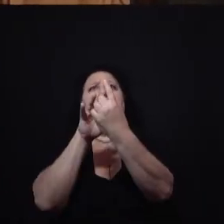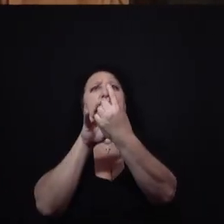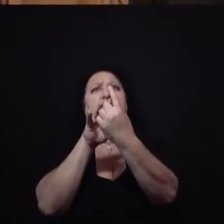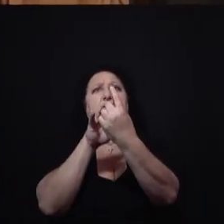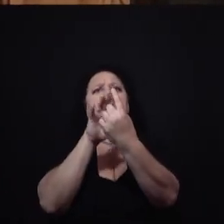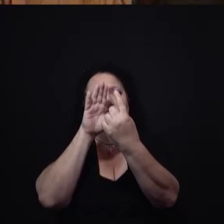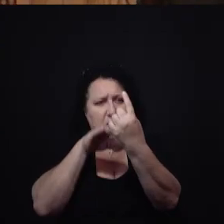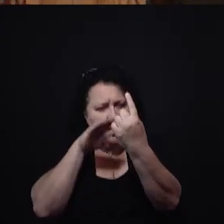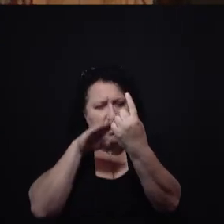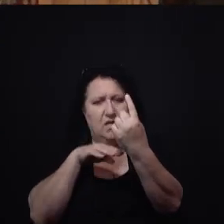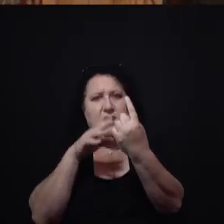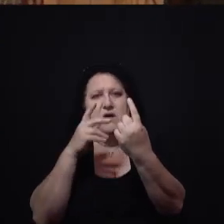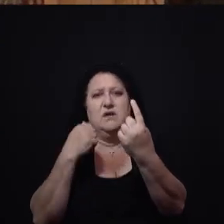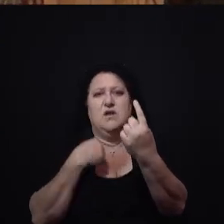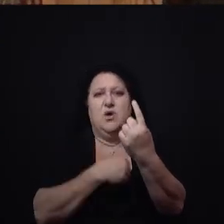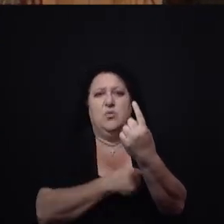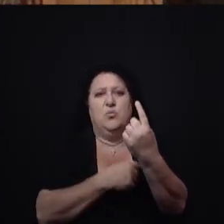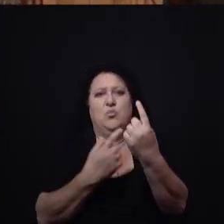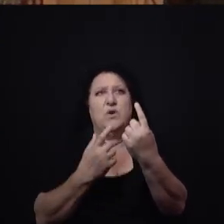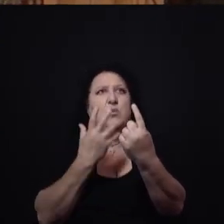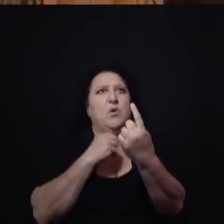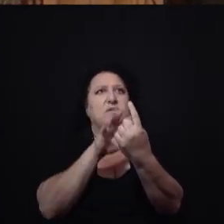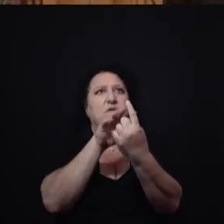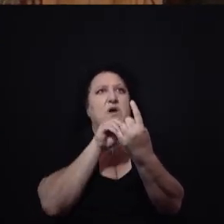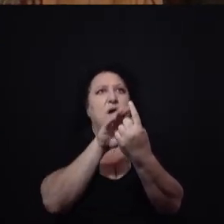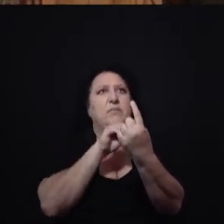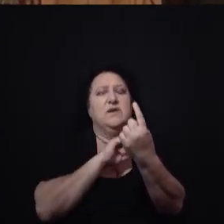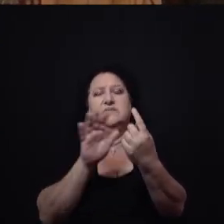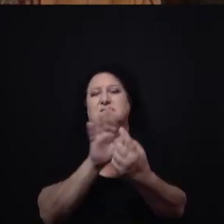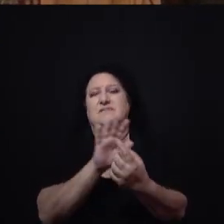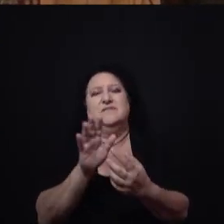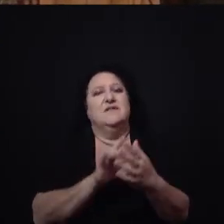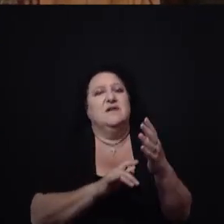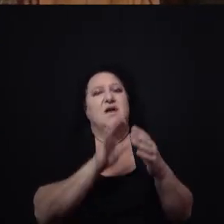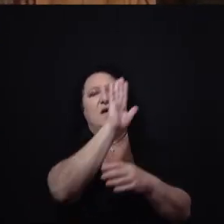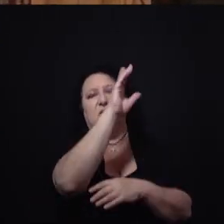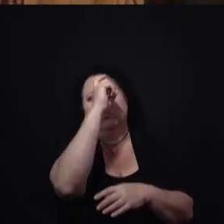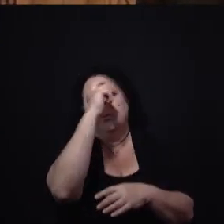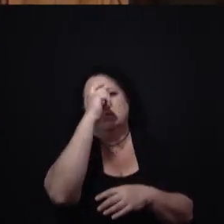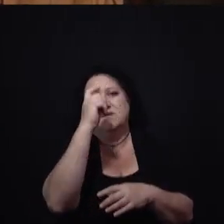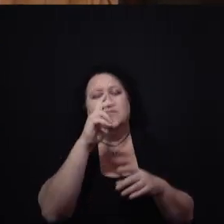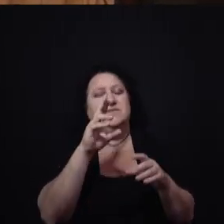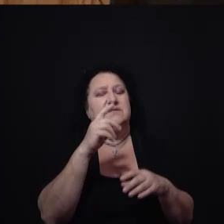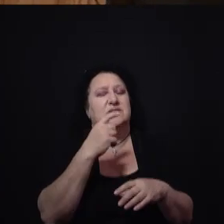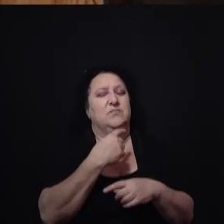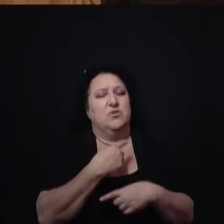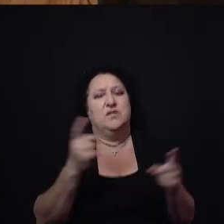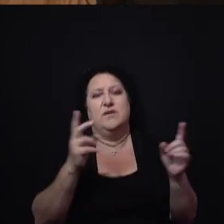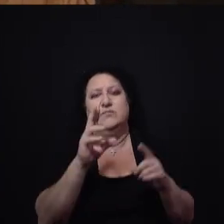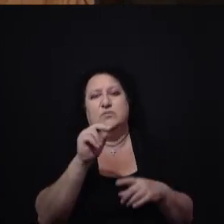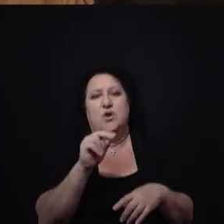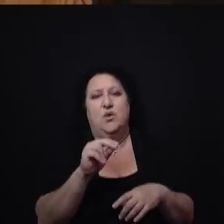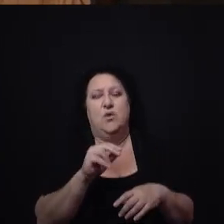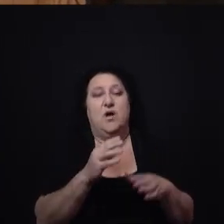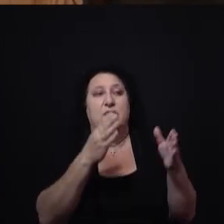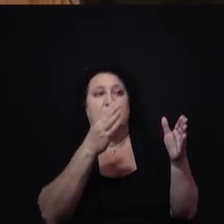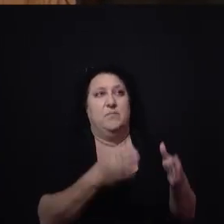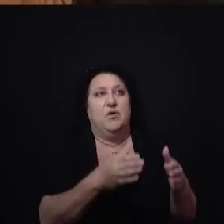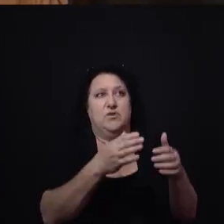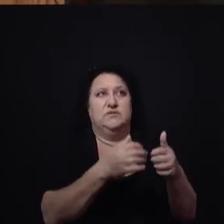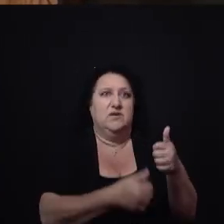say, those are the ones. No, the wisdom of God says, no, the first shall be last. And the